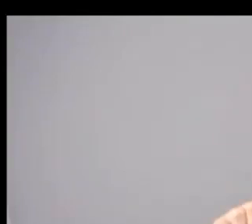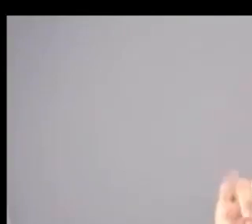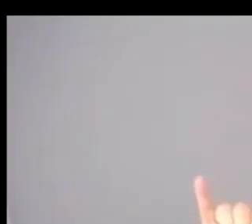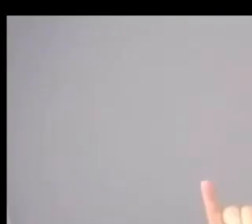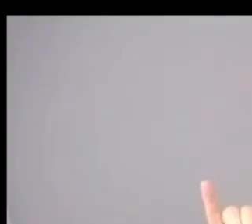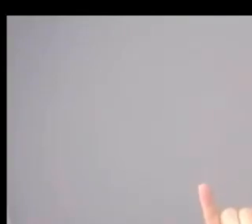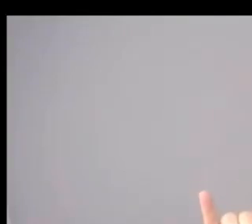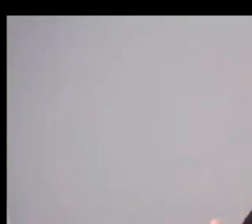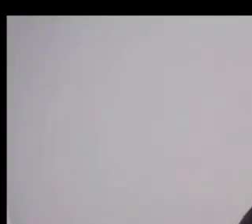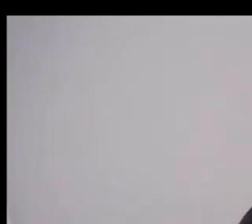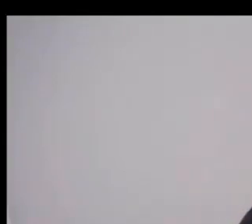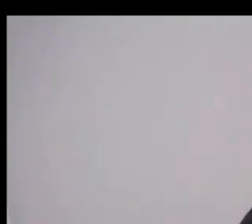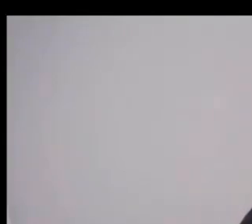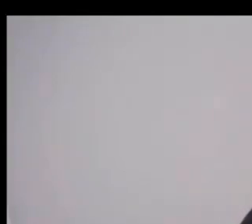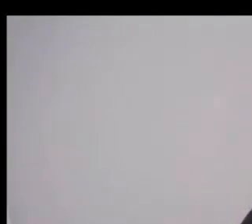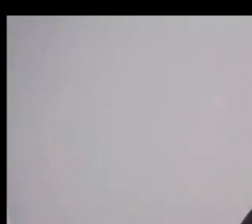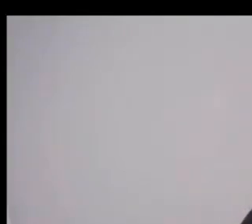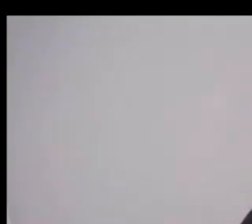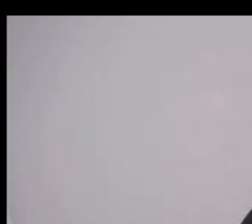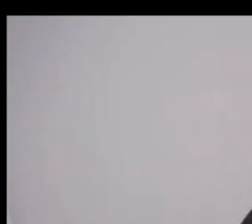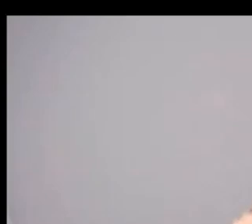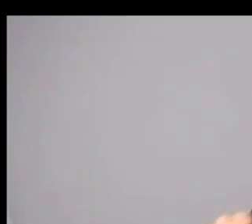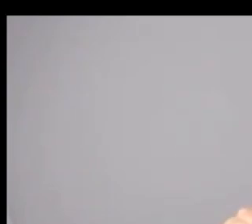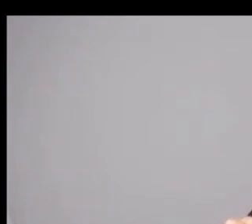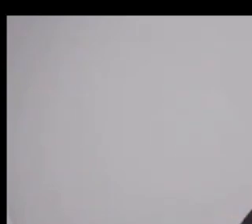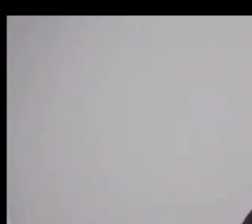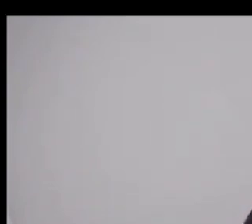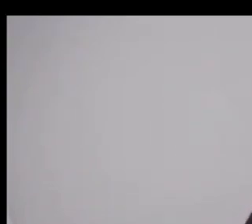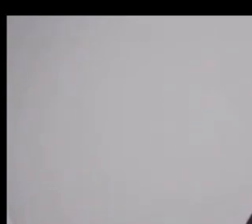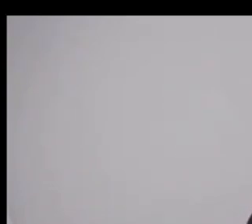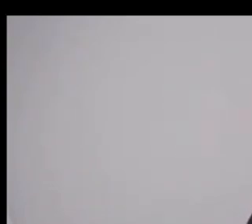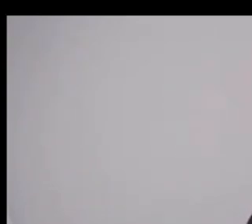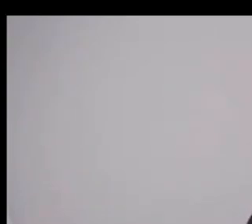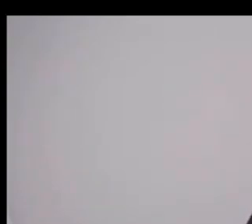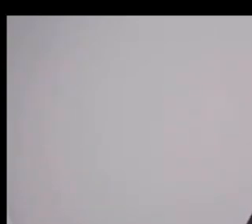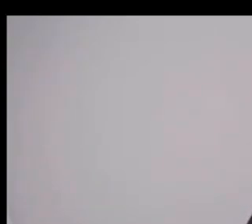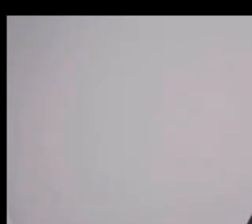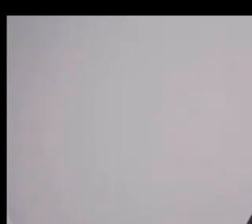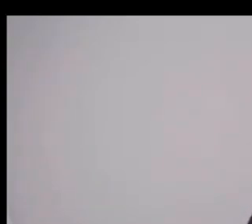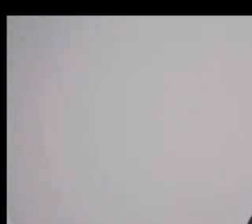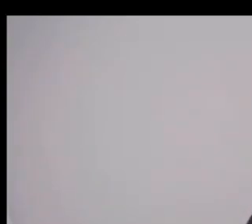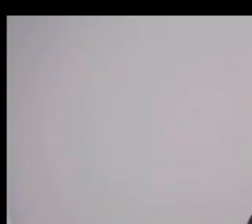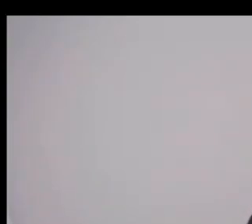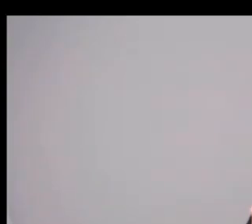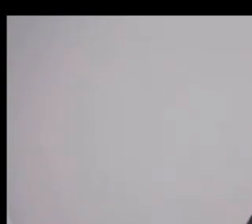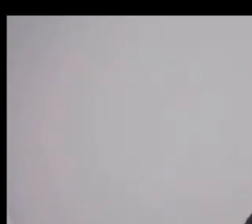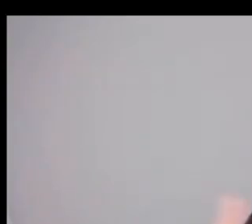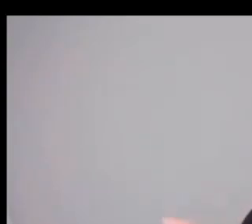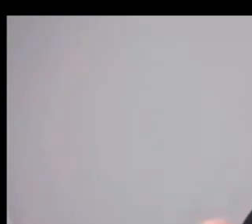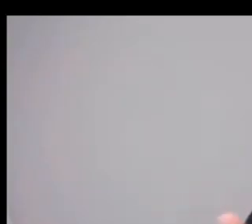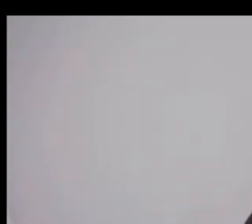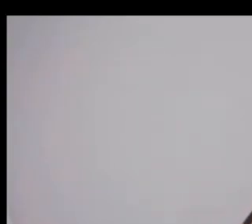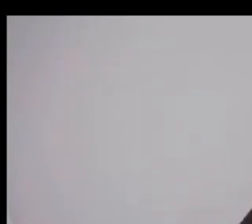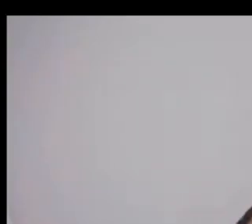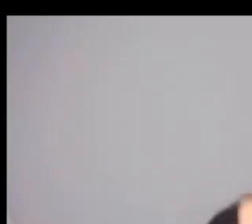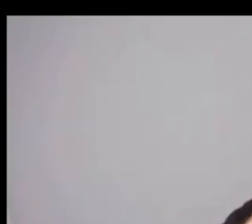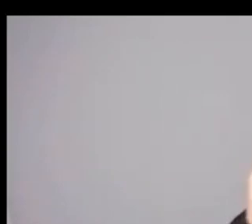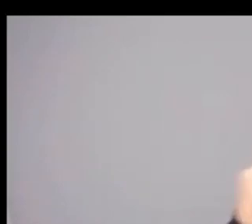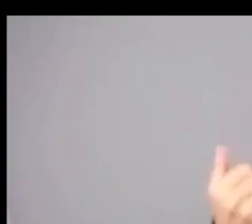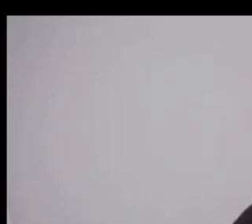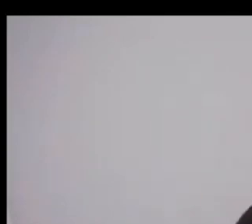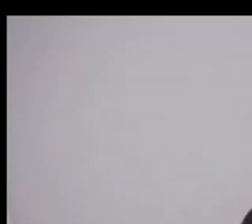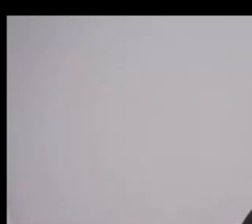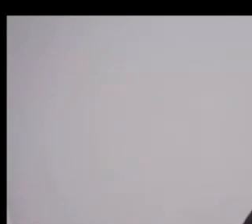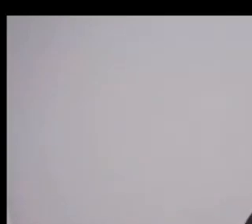is generative AI. Sure. Hey, thank you so much for having me, Jillian, James. Great to be here. So generative